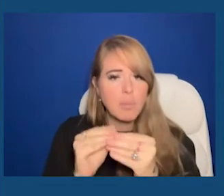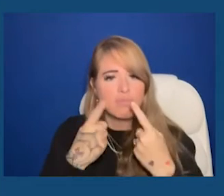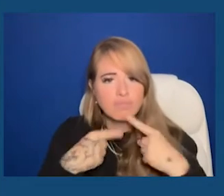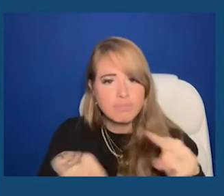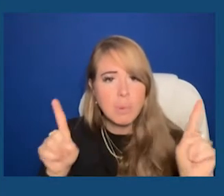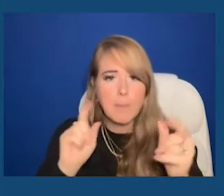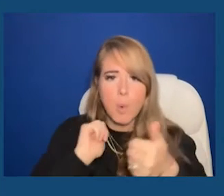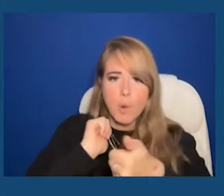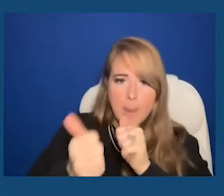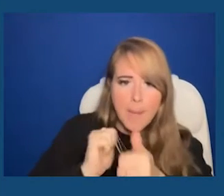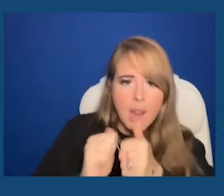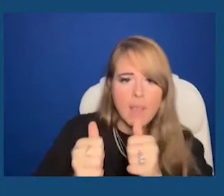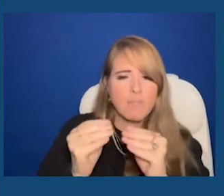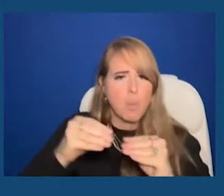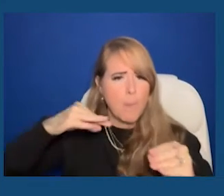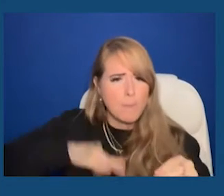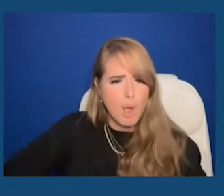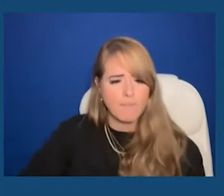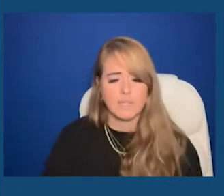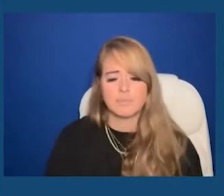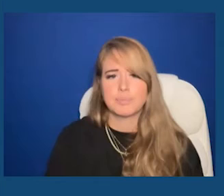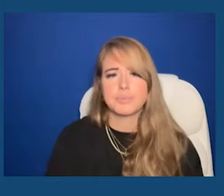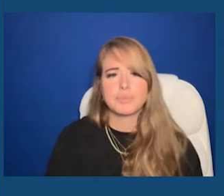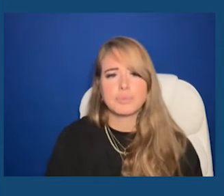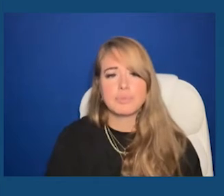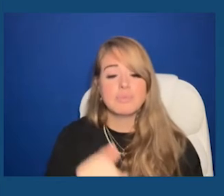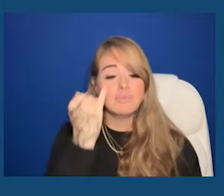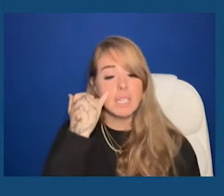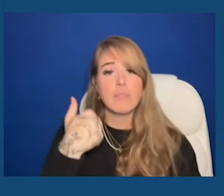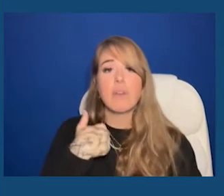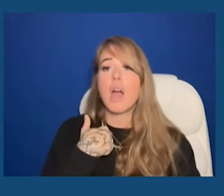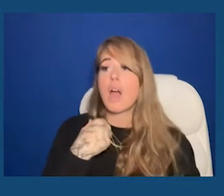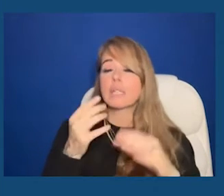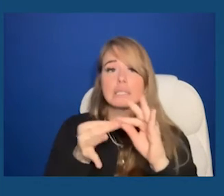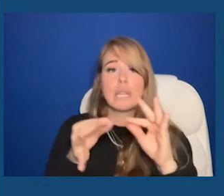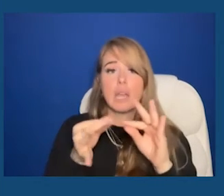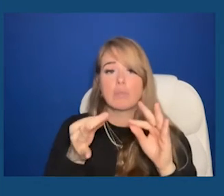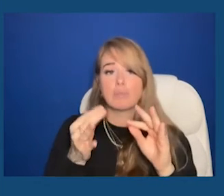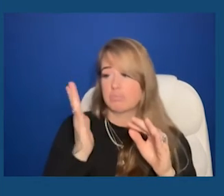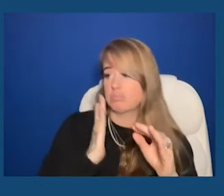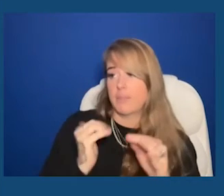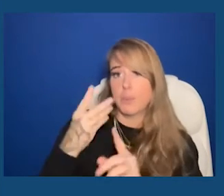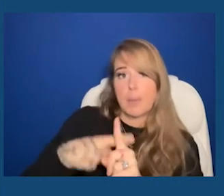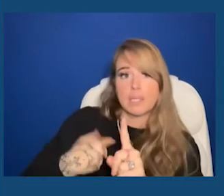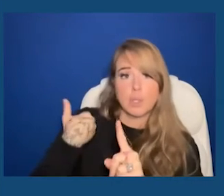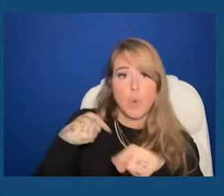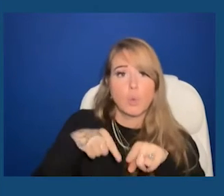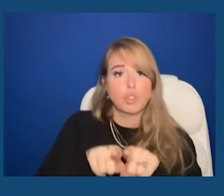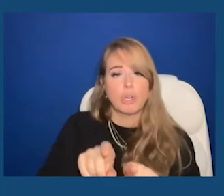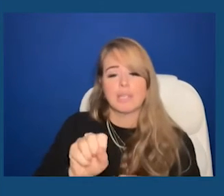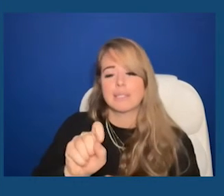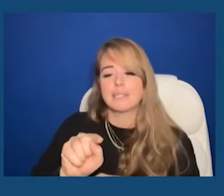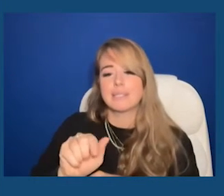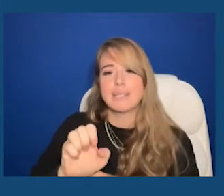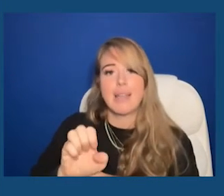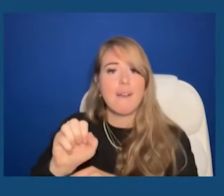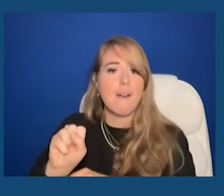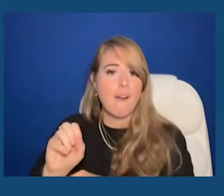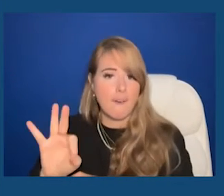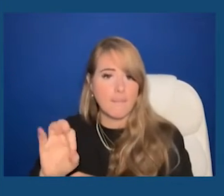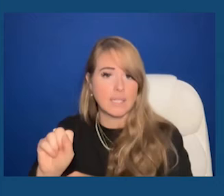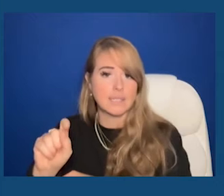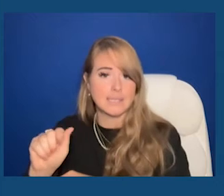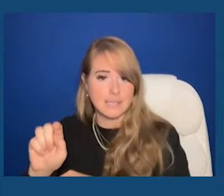more profitable. So I said in my State of the State address just a couple months ago, whoever